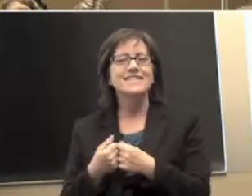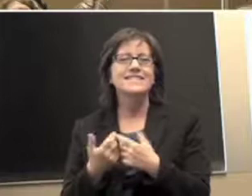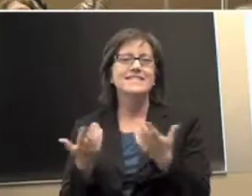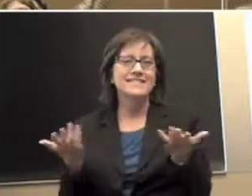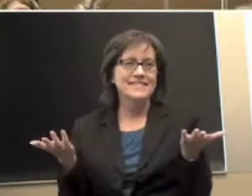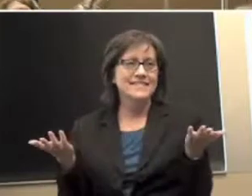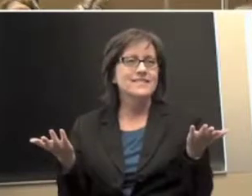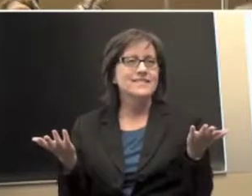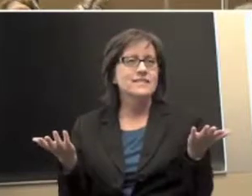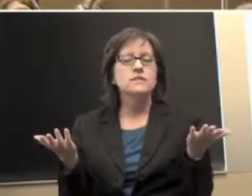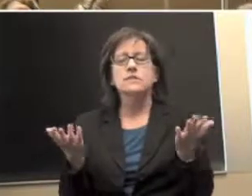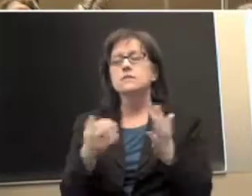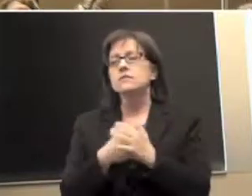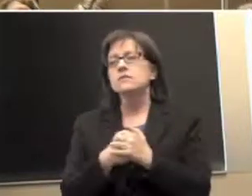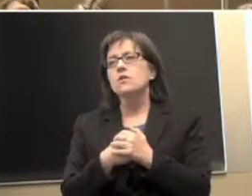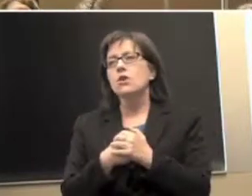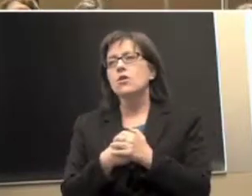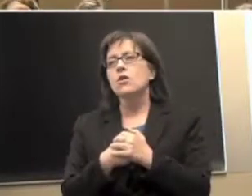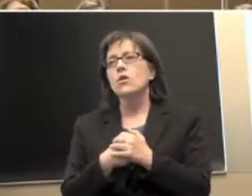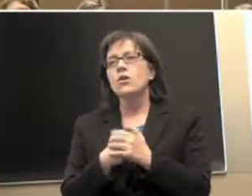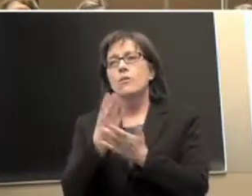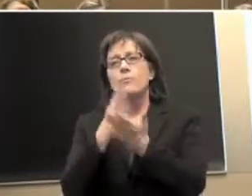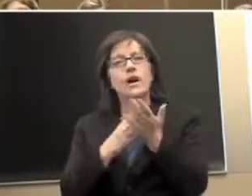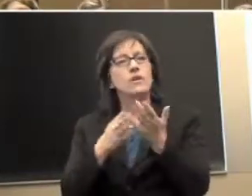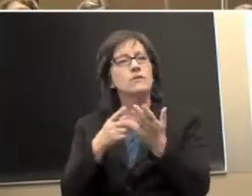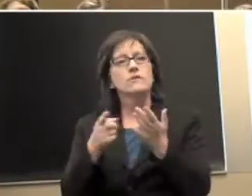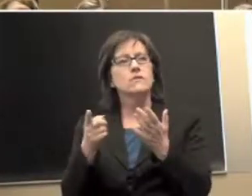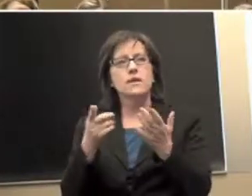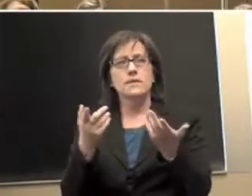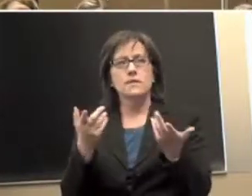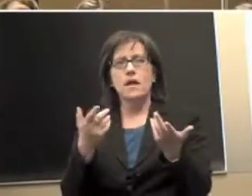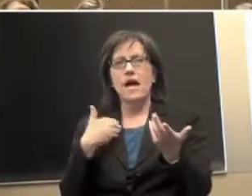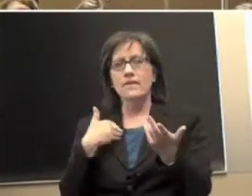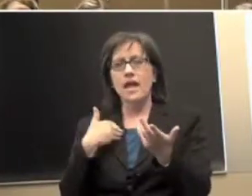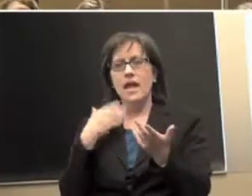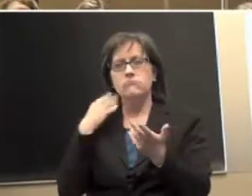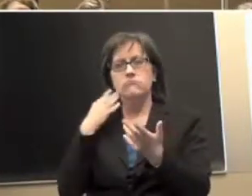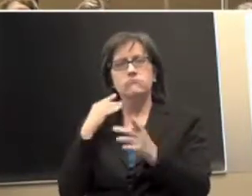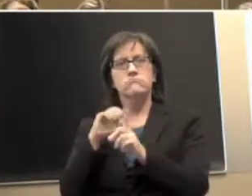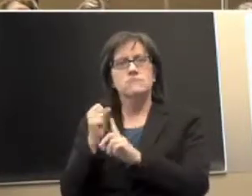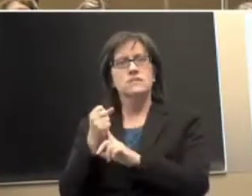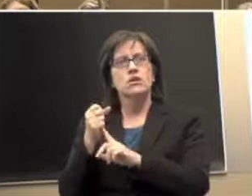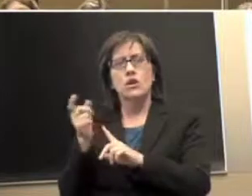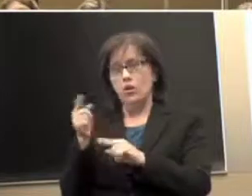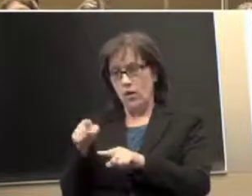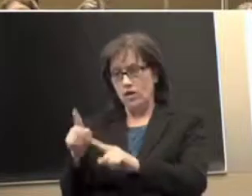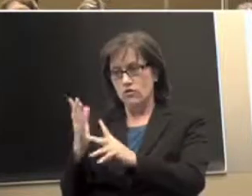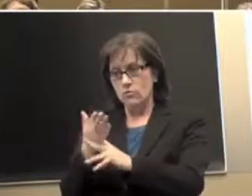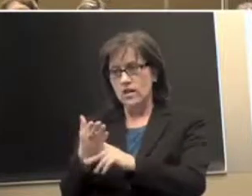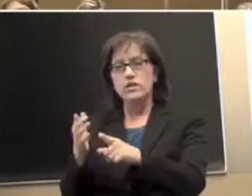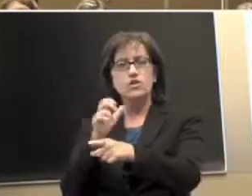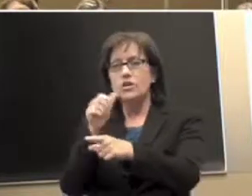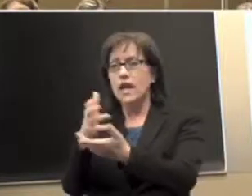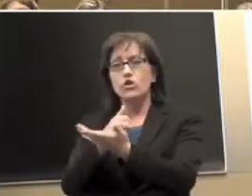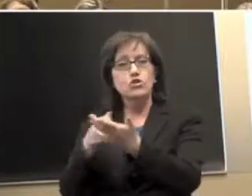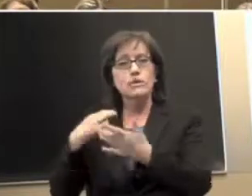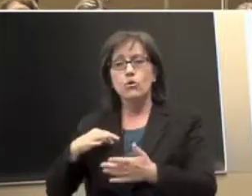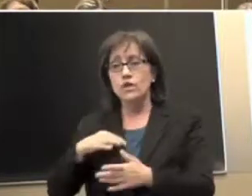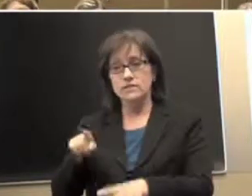Okay? You know, and so those, and so part of the, like, I've had situations where I've said, okay, while you're on break, you're not earning points.